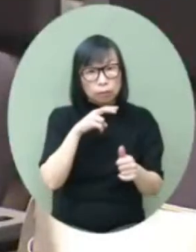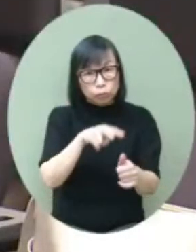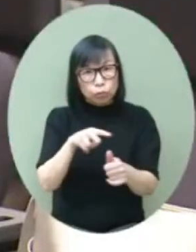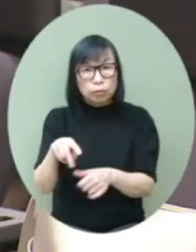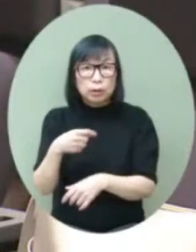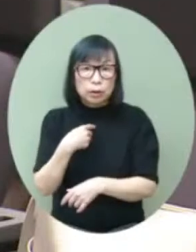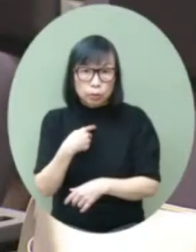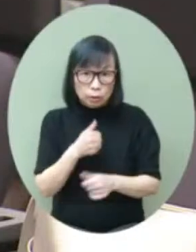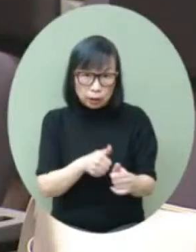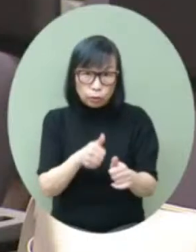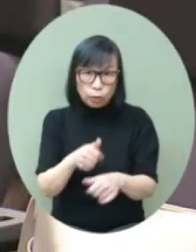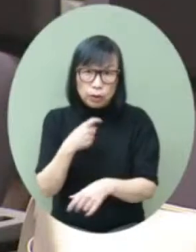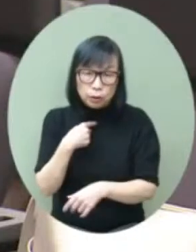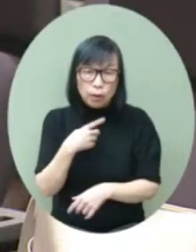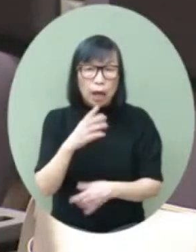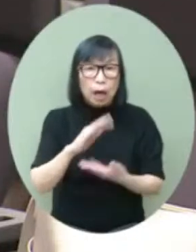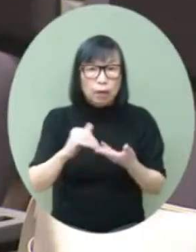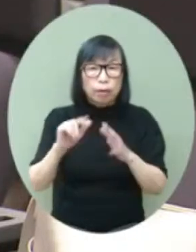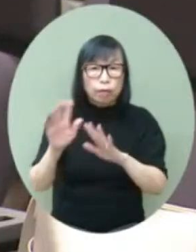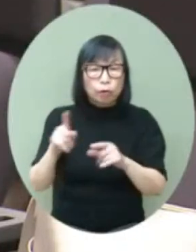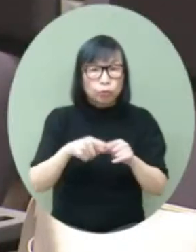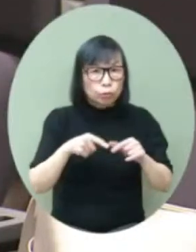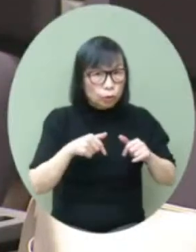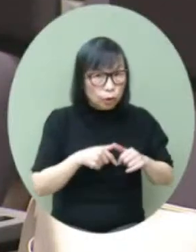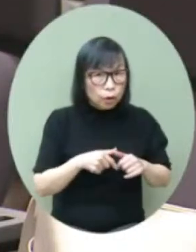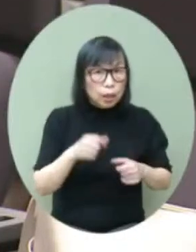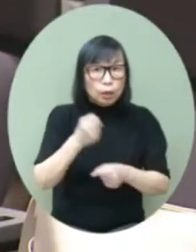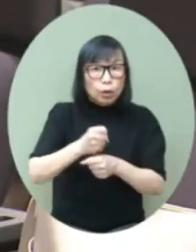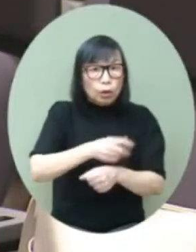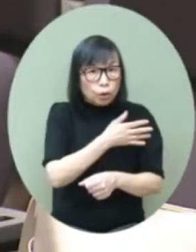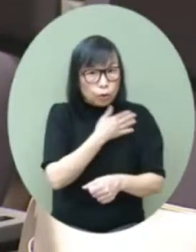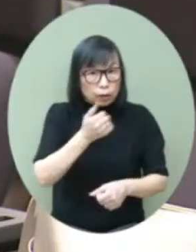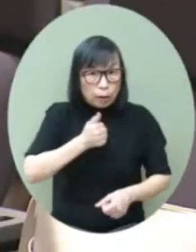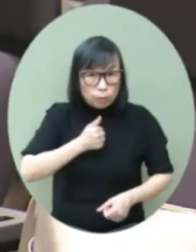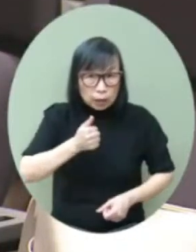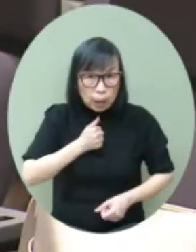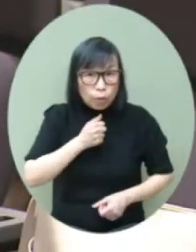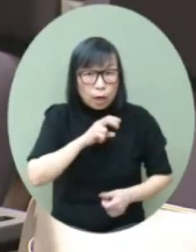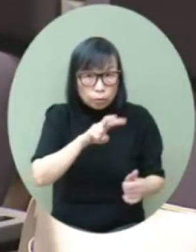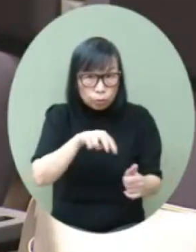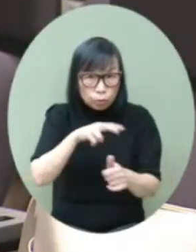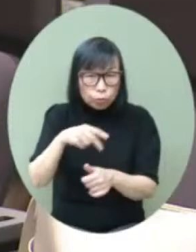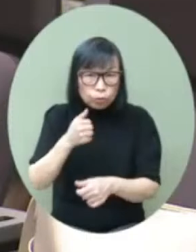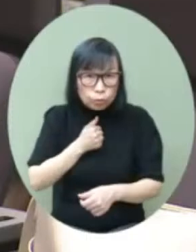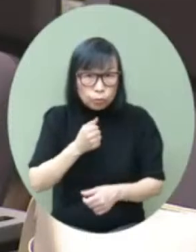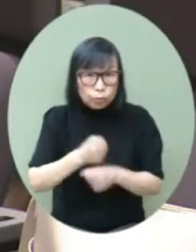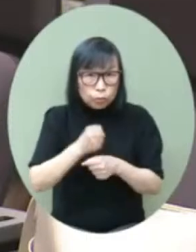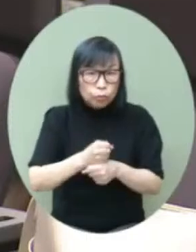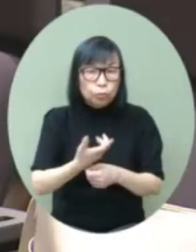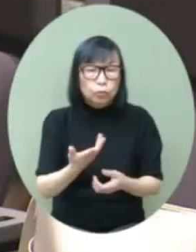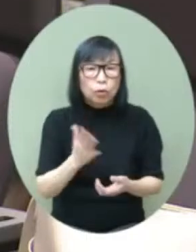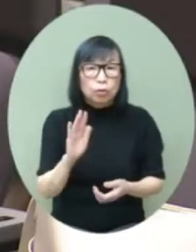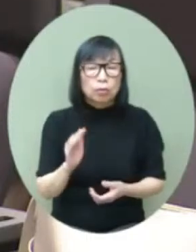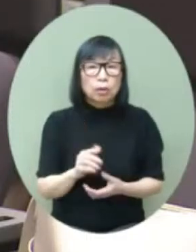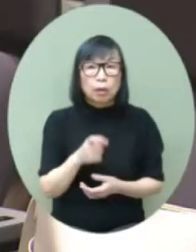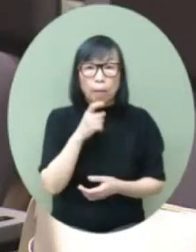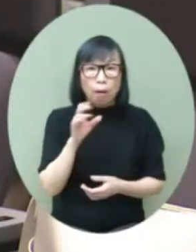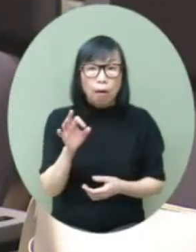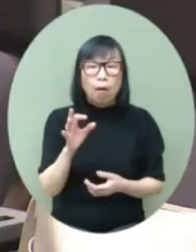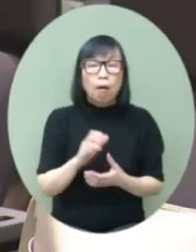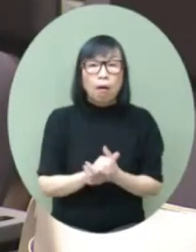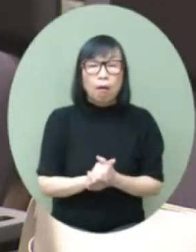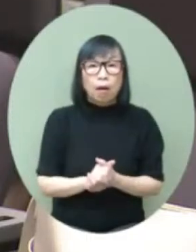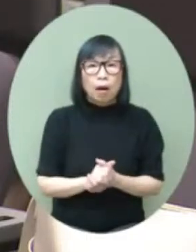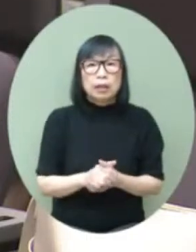limits in terms of contact tracing work? And what sectors were involved in the party cluster, and is there a high risk